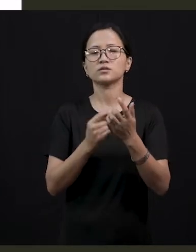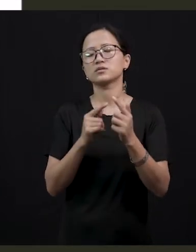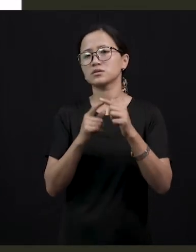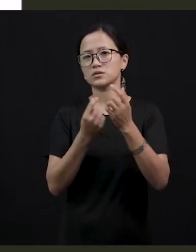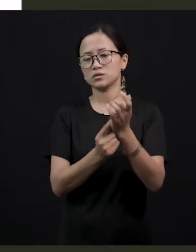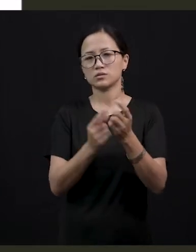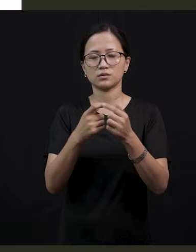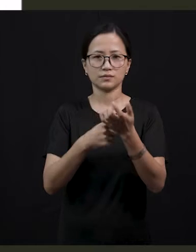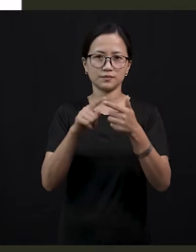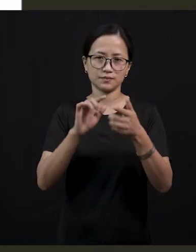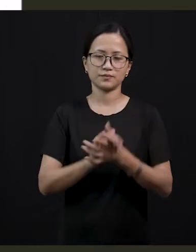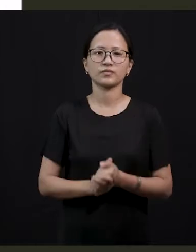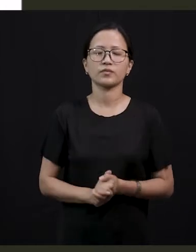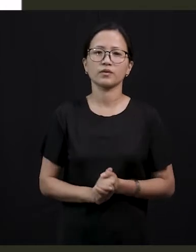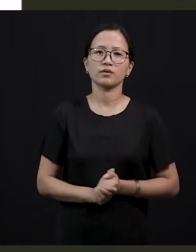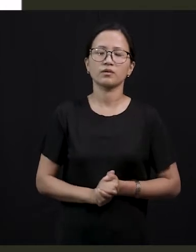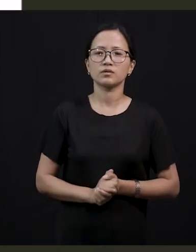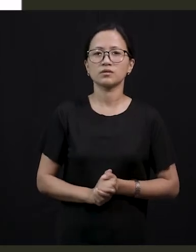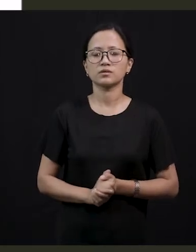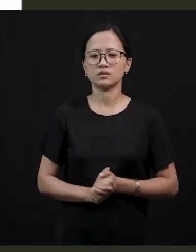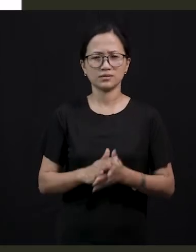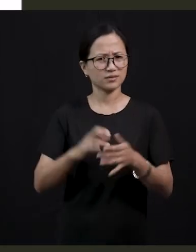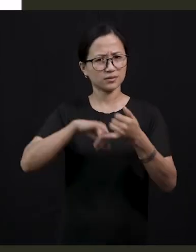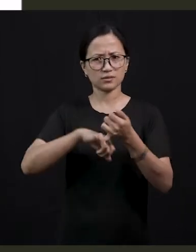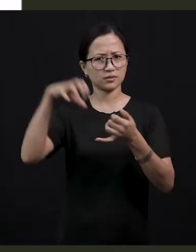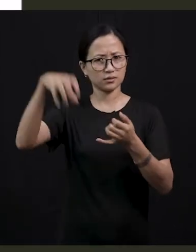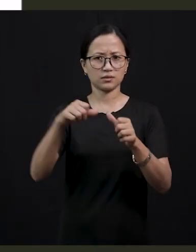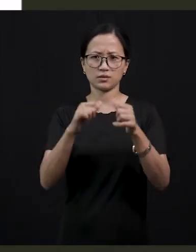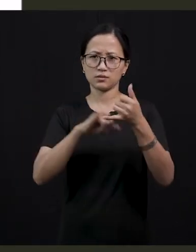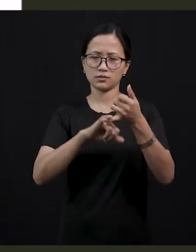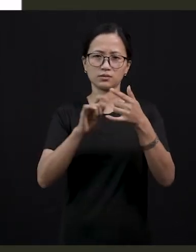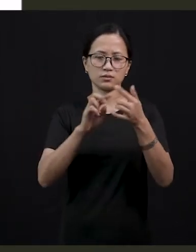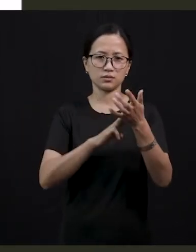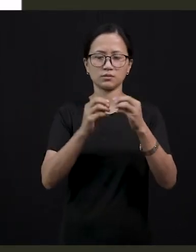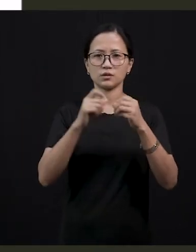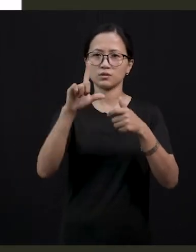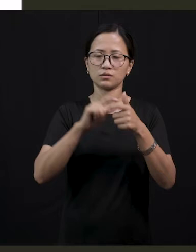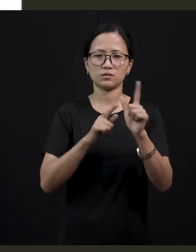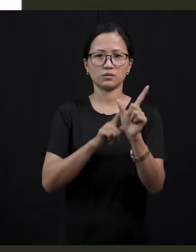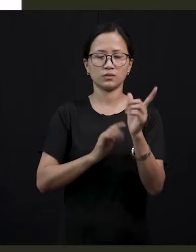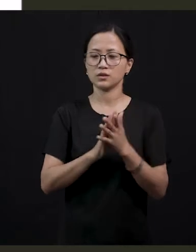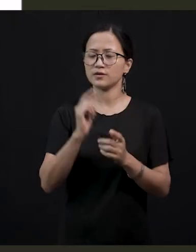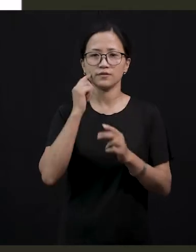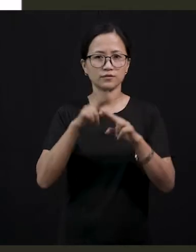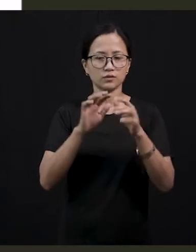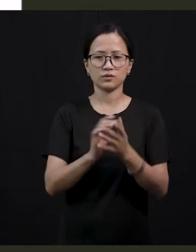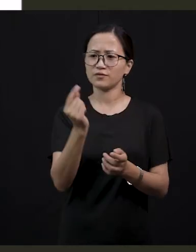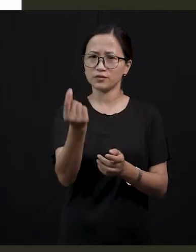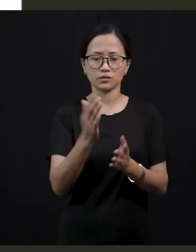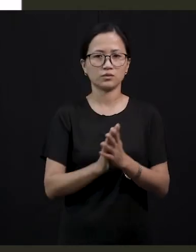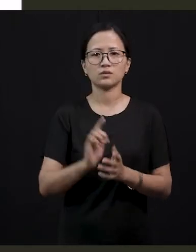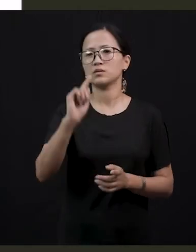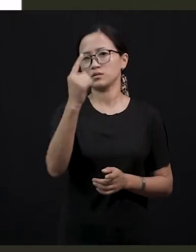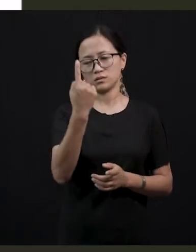your laws. So legislature can be a state assembly. Now in few states you have two, and few you